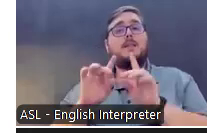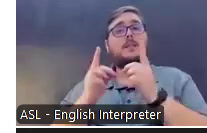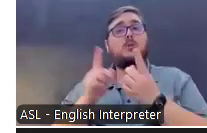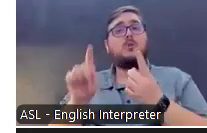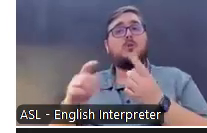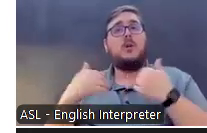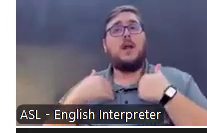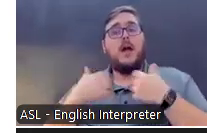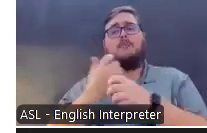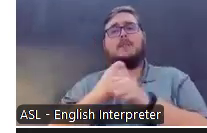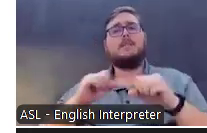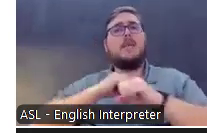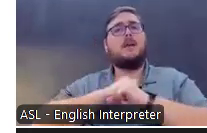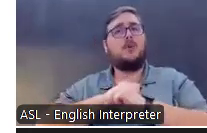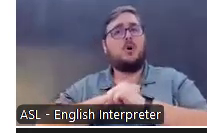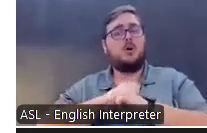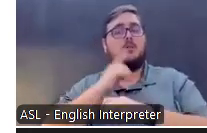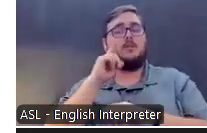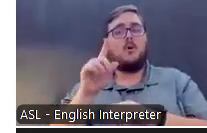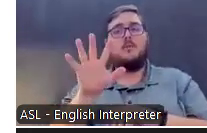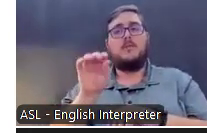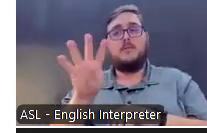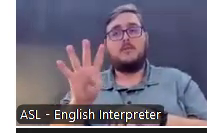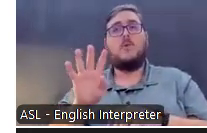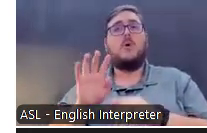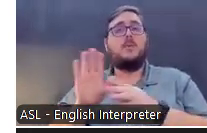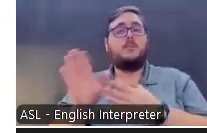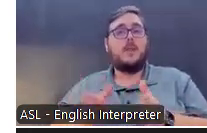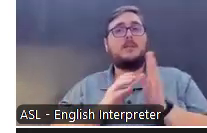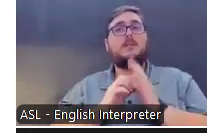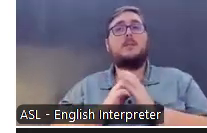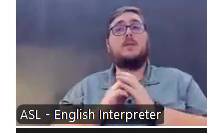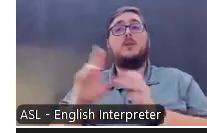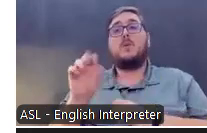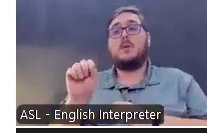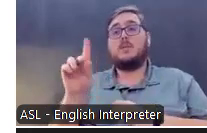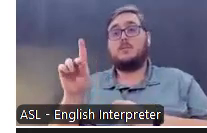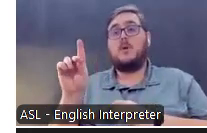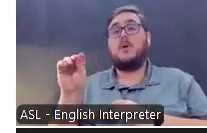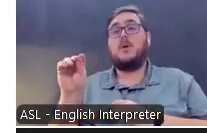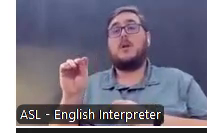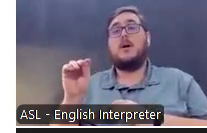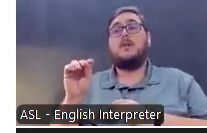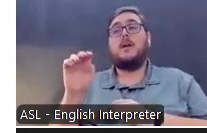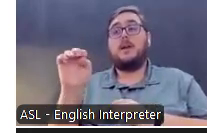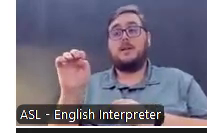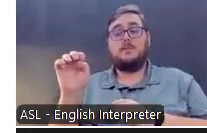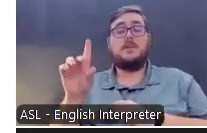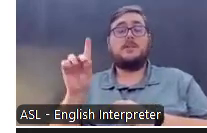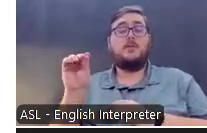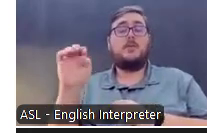hearings. The U.S. Department of Education's Office for Civil Rights does have a complaint process. There's